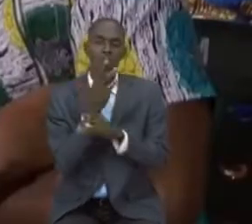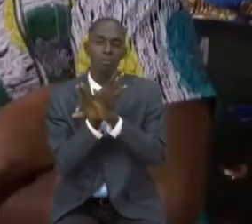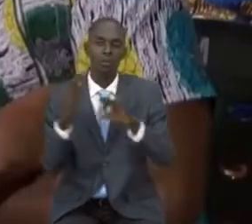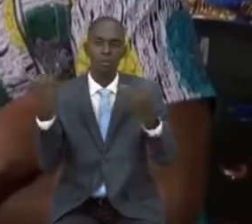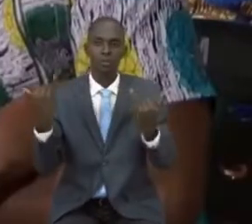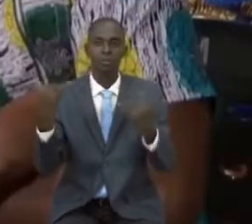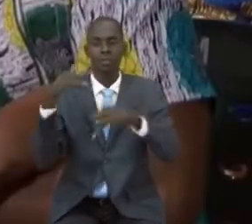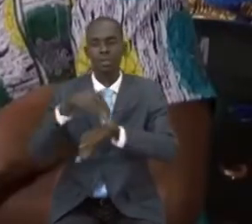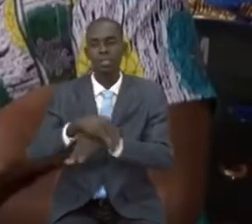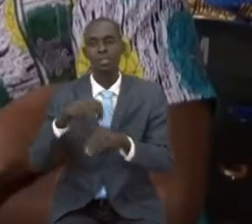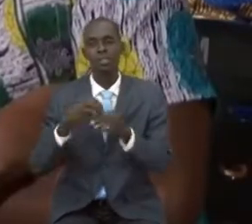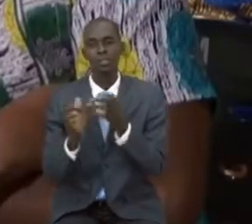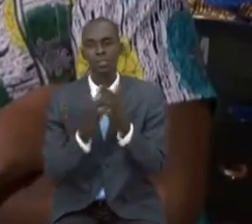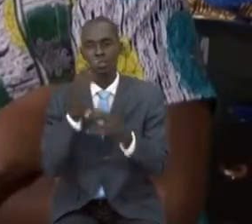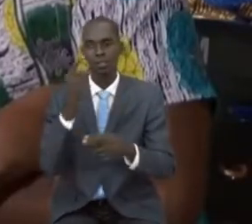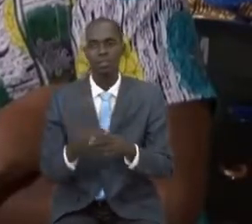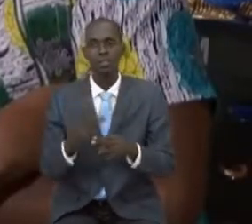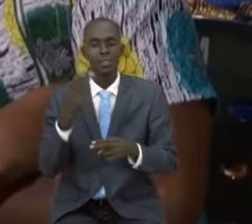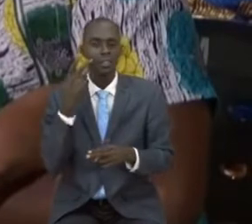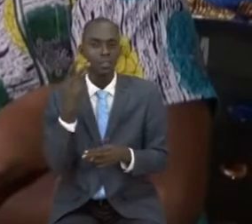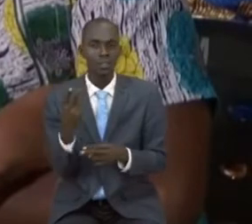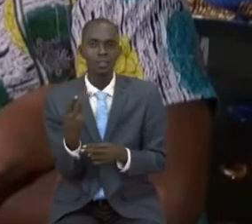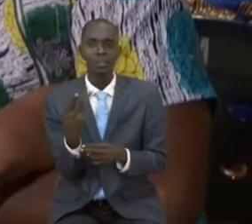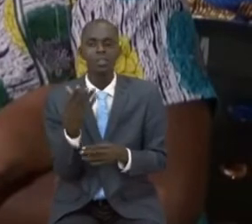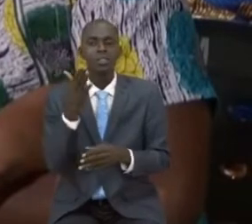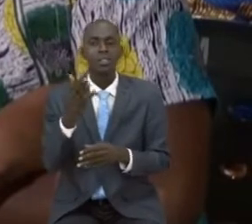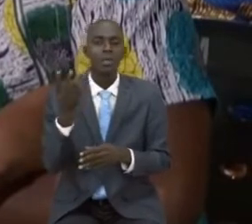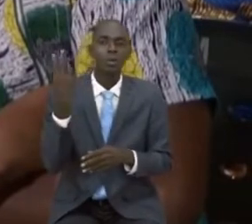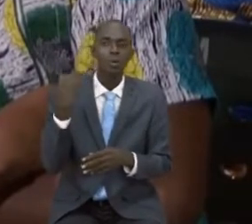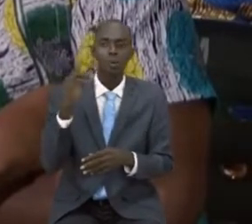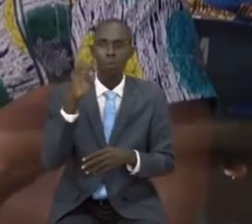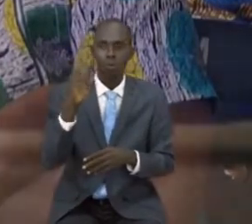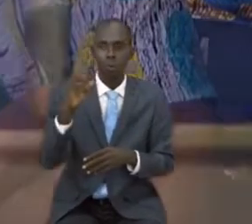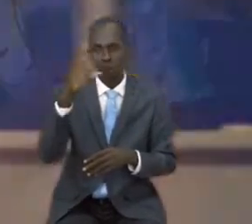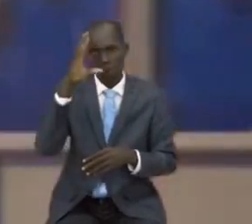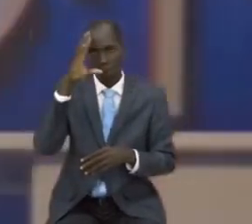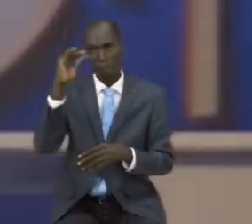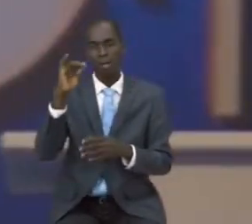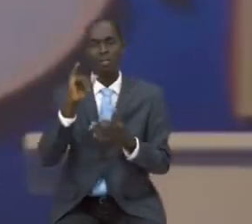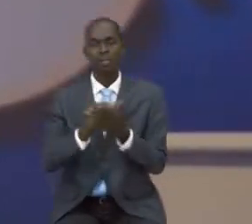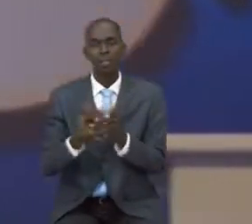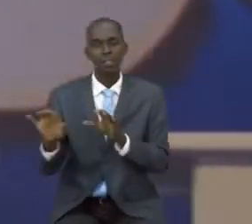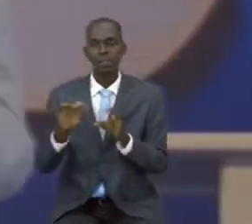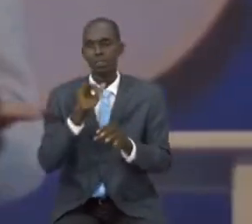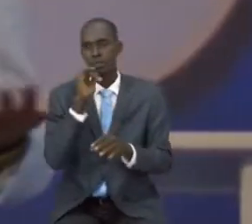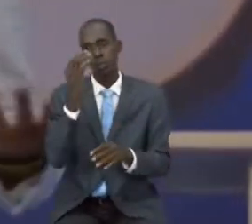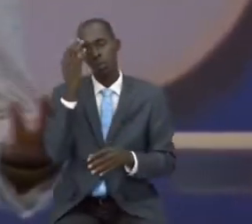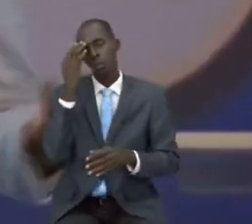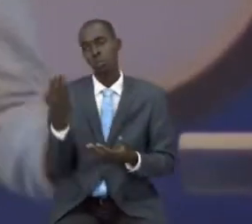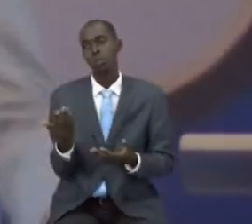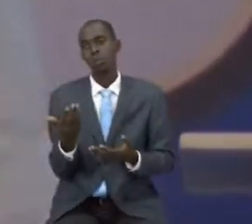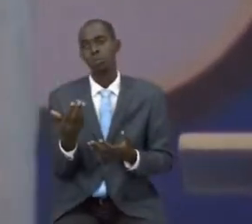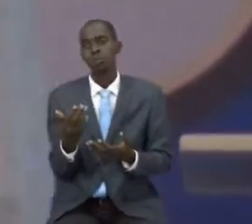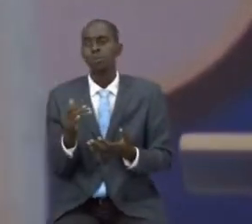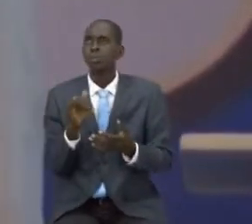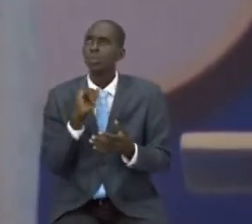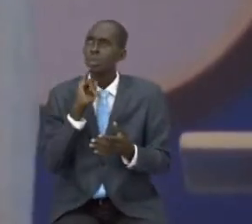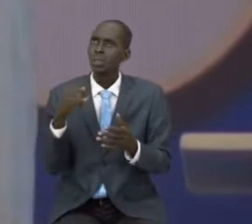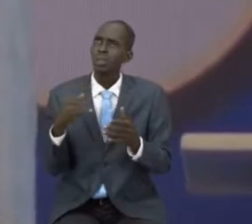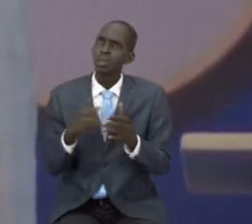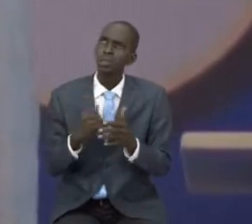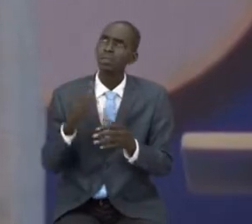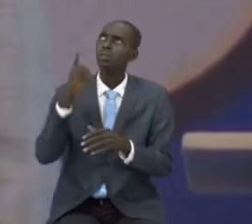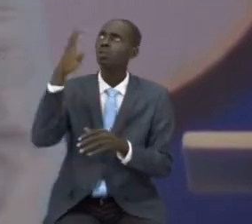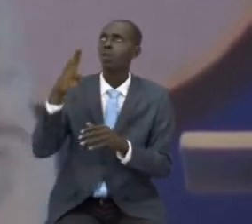tonight. Look at this, look at this. There was a man that didn't know, is it God's will for me to be